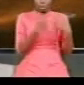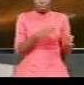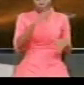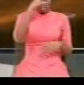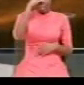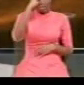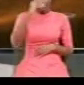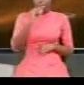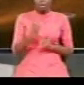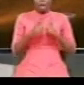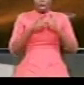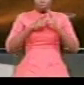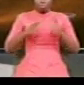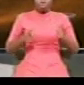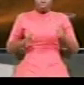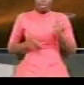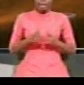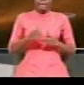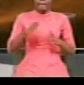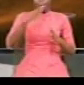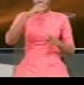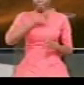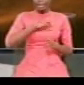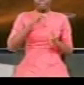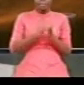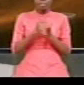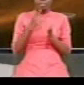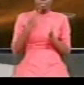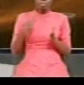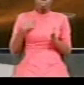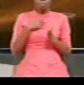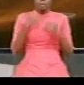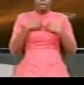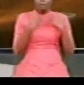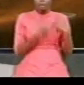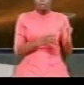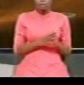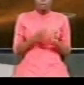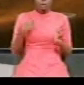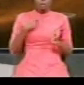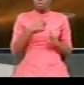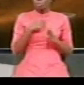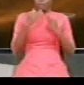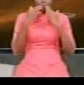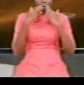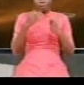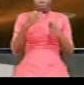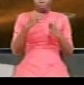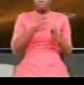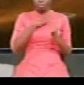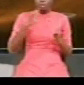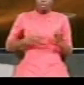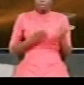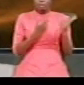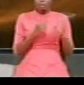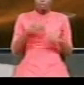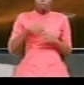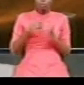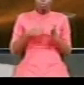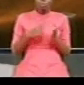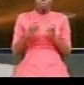Greater benefits than what Adam lost. We appreciate Christ coming to the